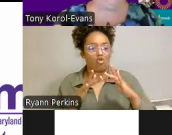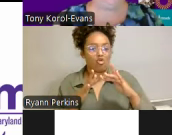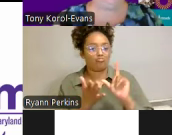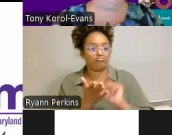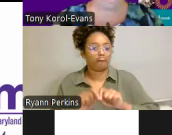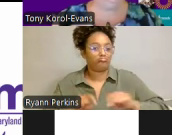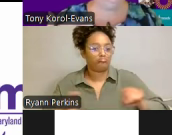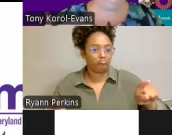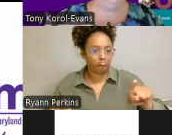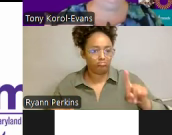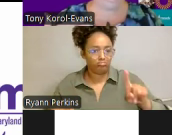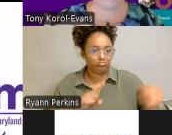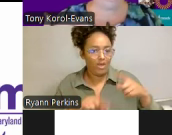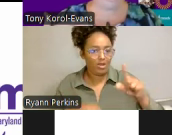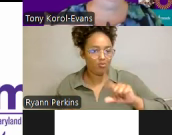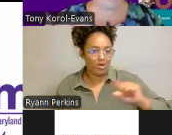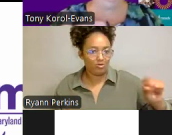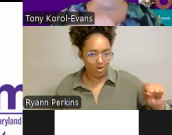in 4